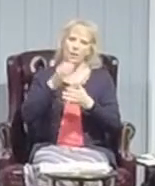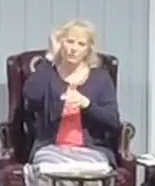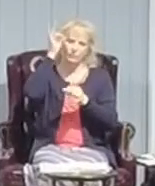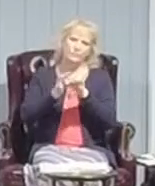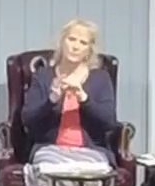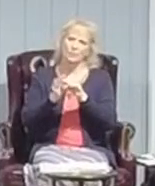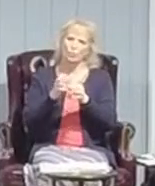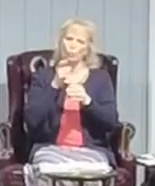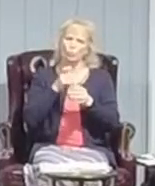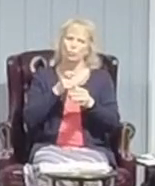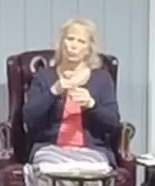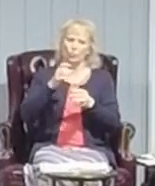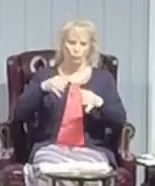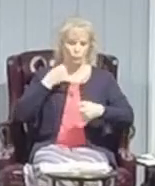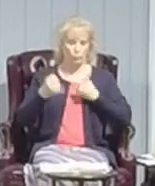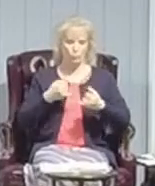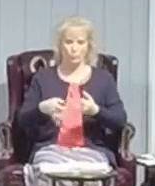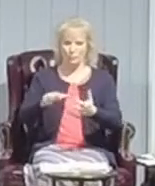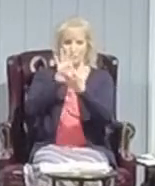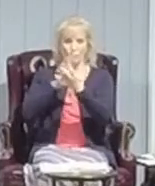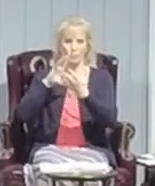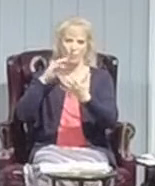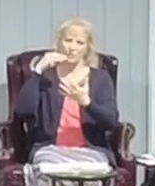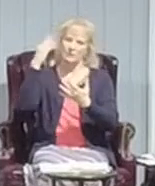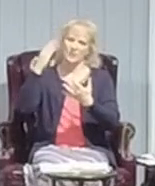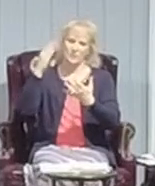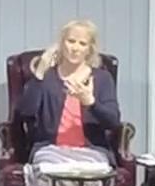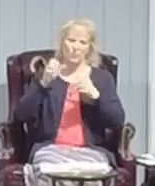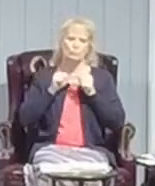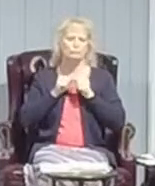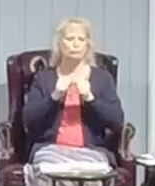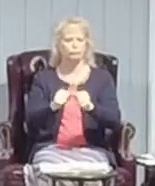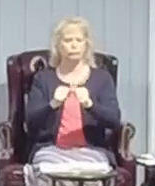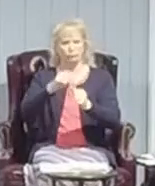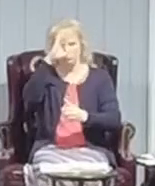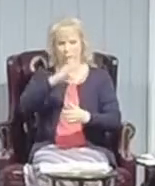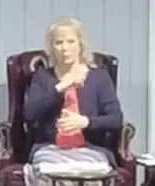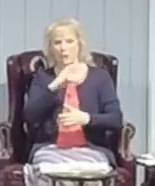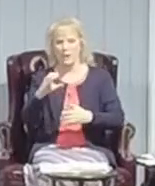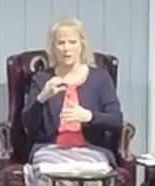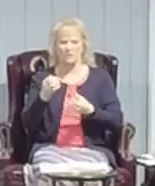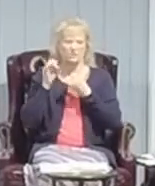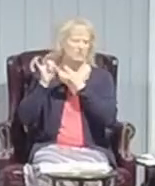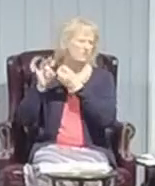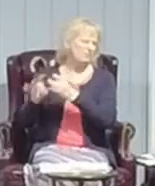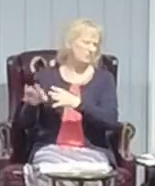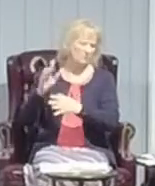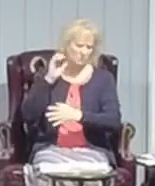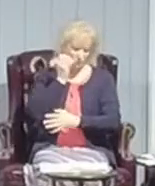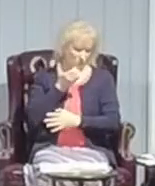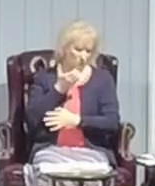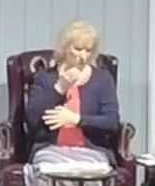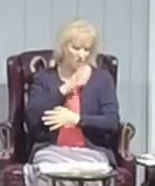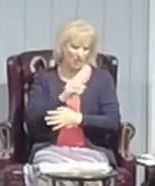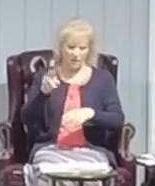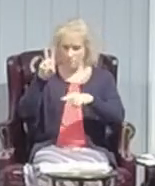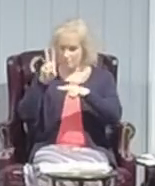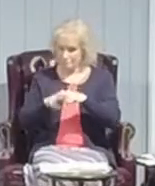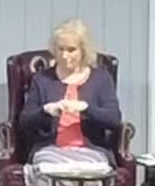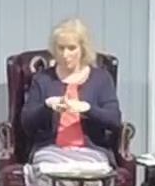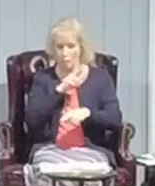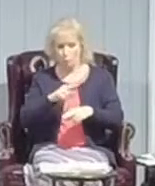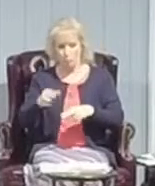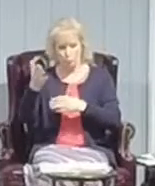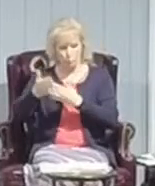faith, who for the joy that was set before him endured the cross, despising the shame, and is set down